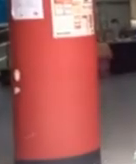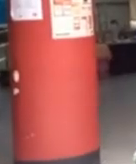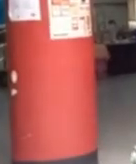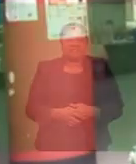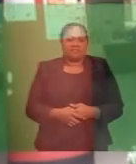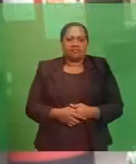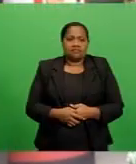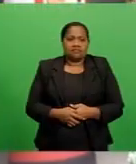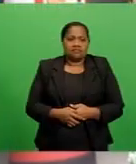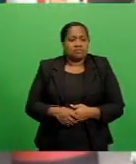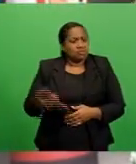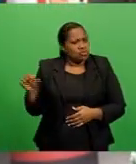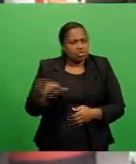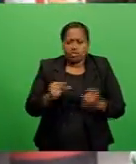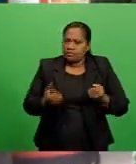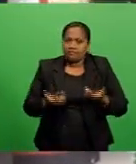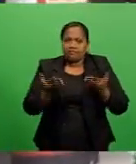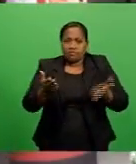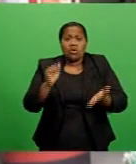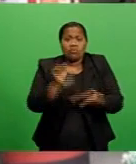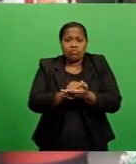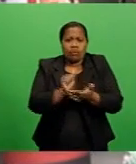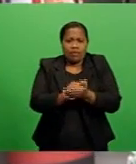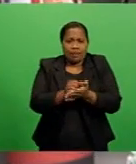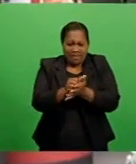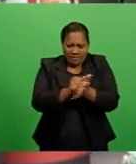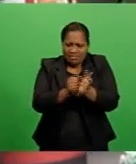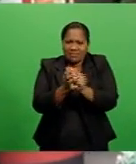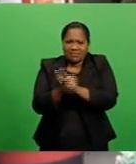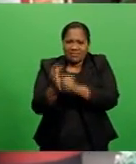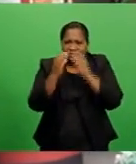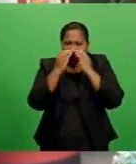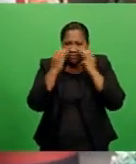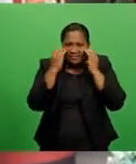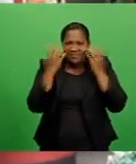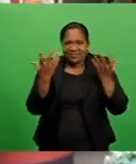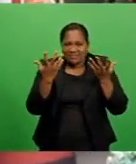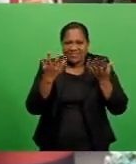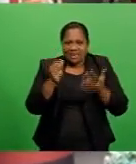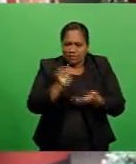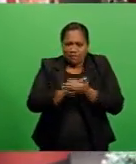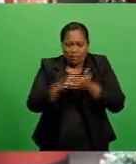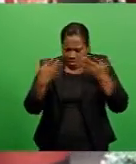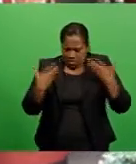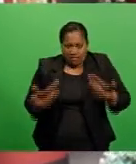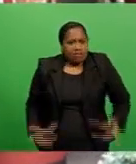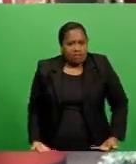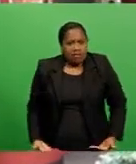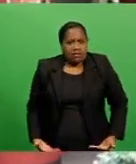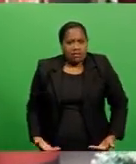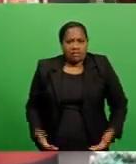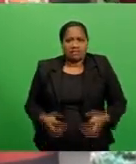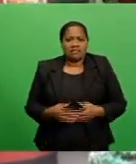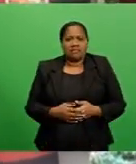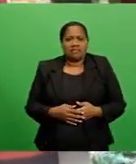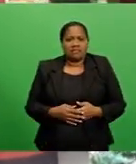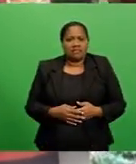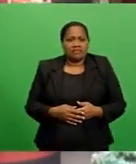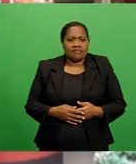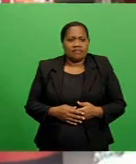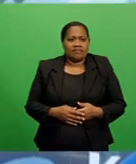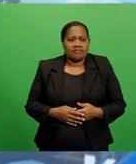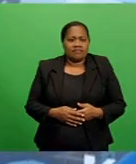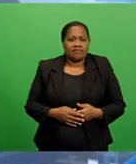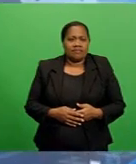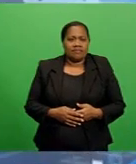They just should be provided with the proper gear, including uniforms, clothing, gloves, all sanitary